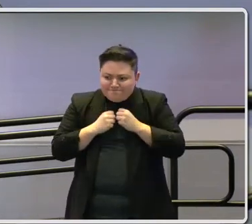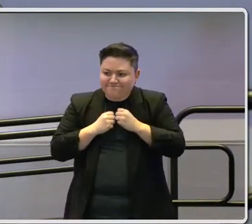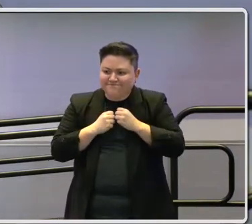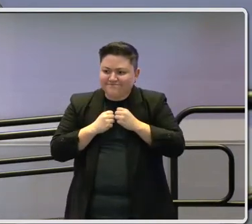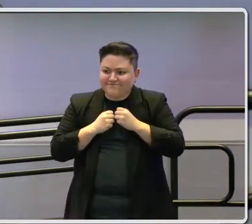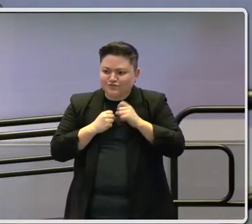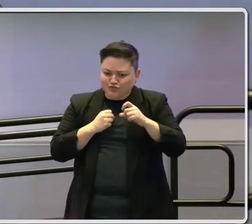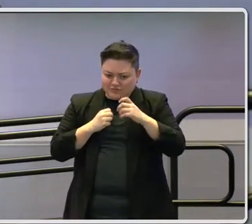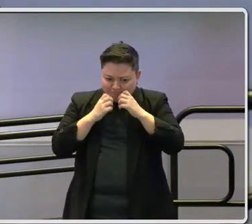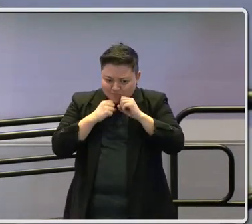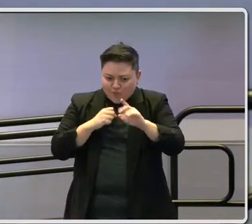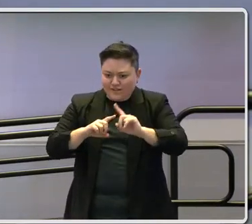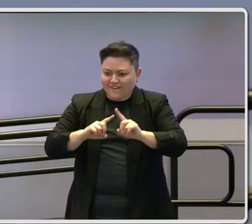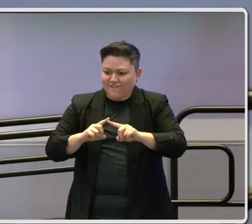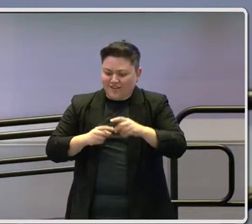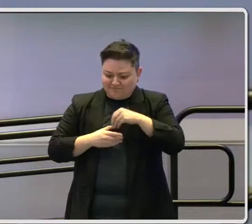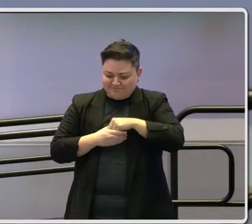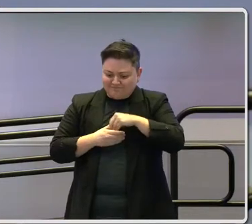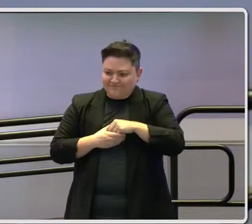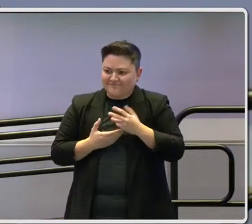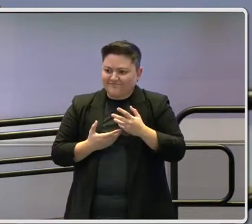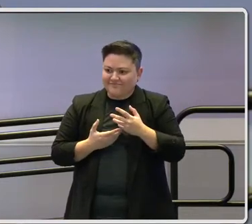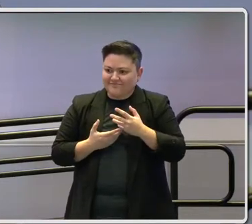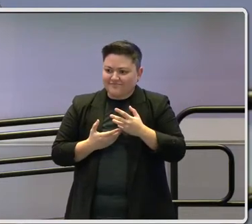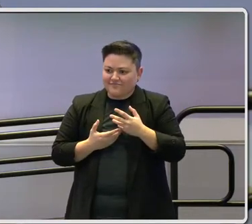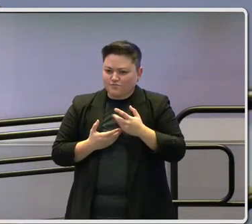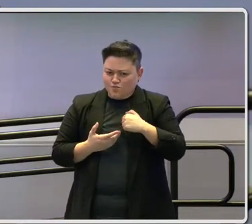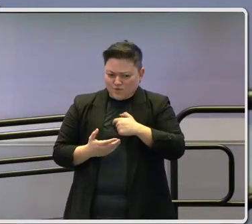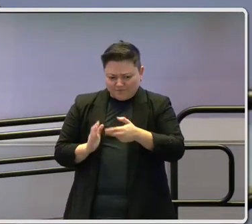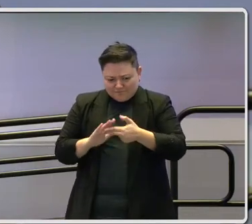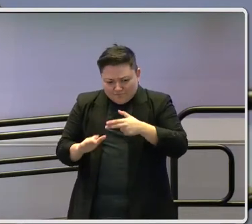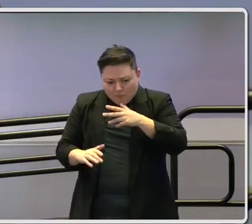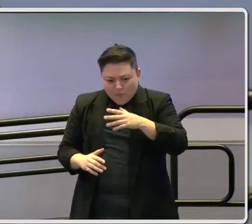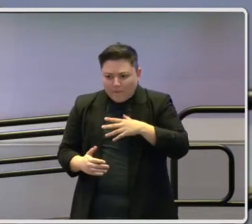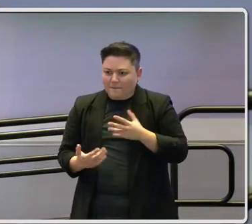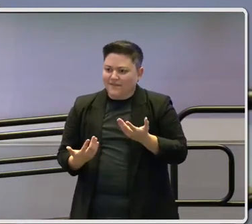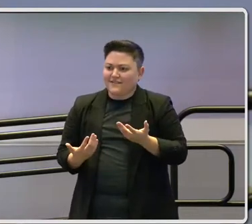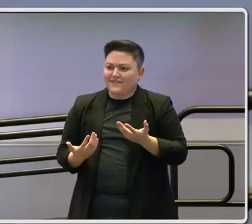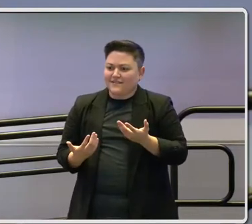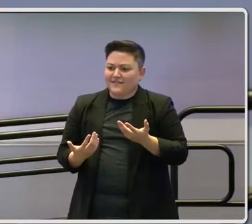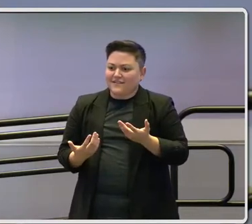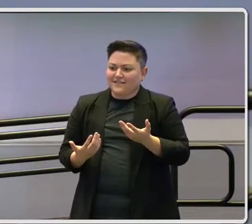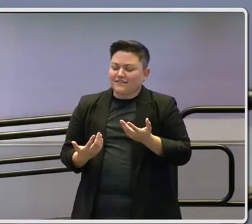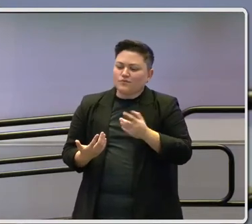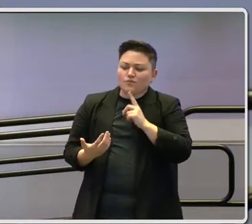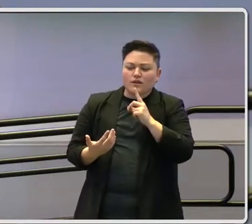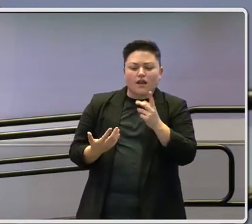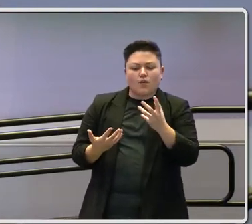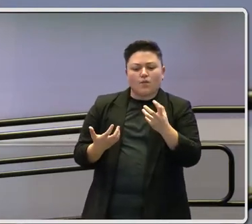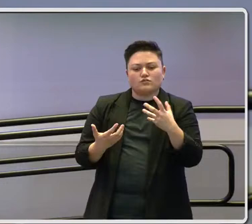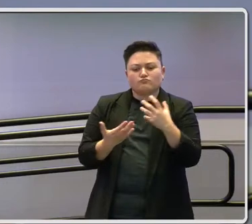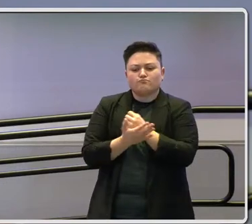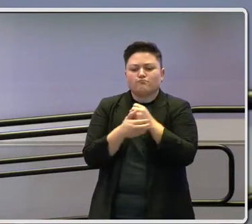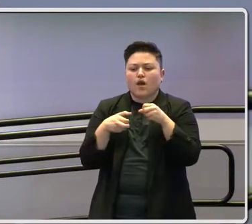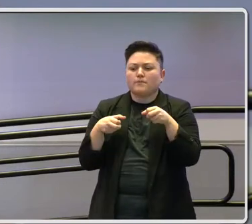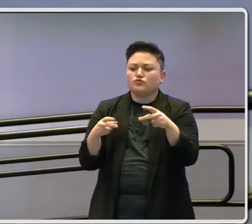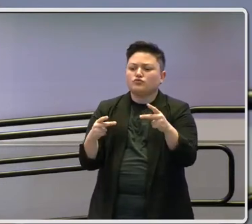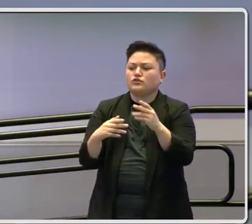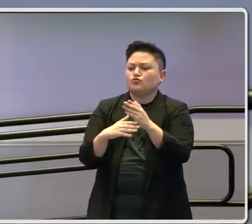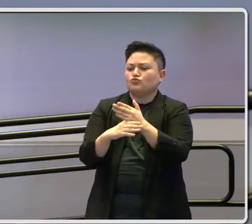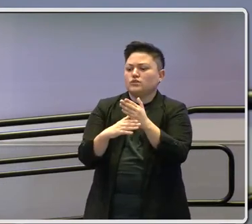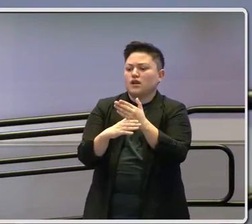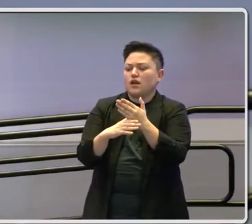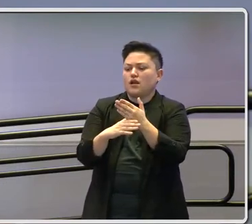collective strength as women. I would like to take this opportunity to share part of